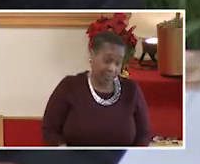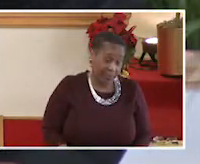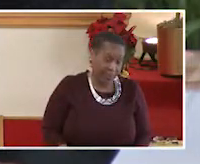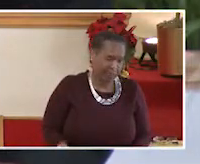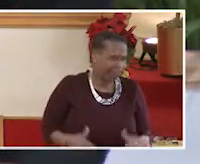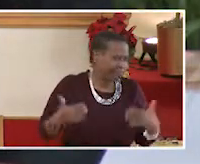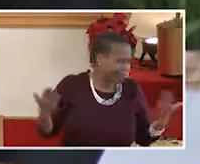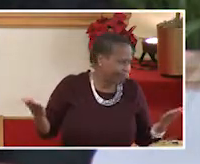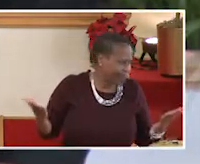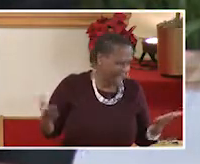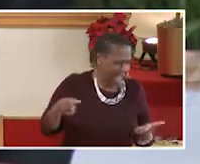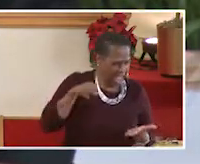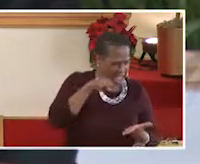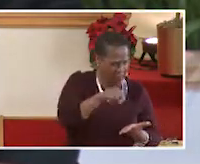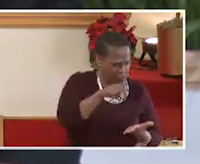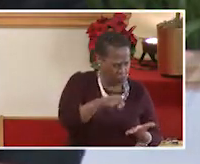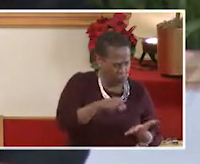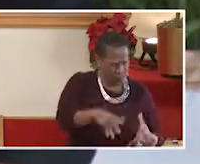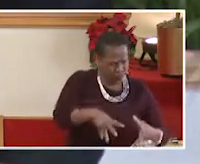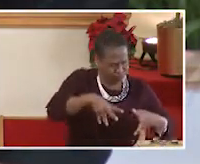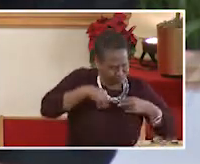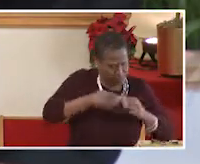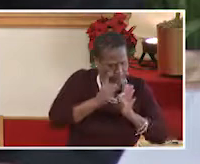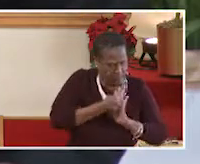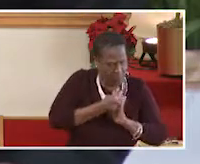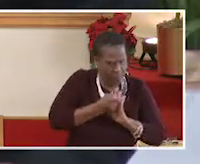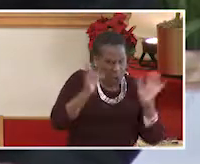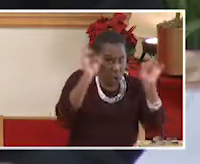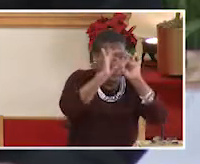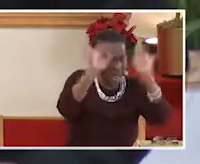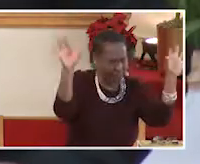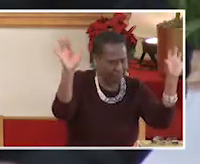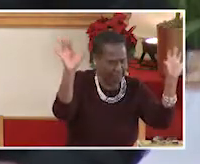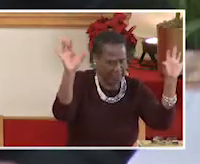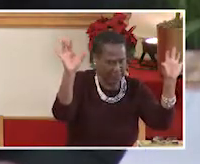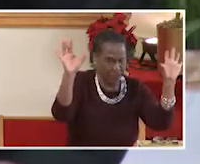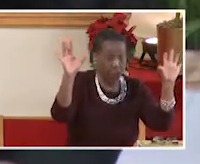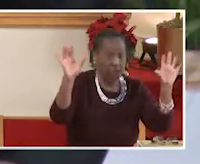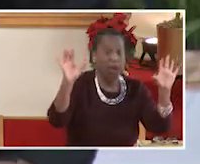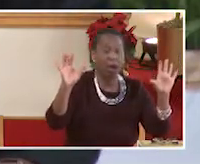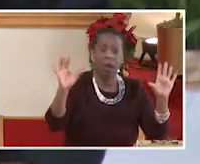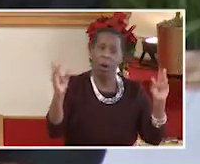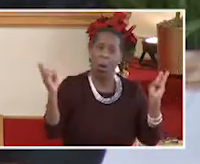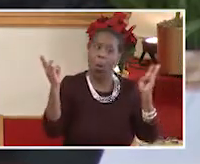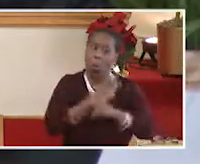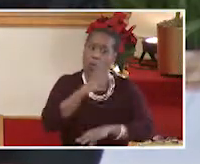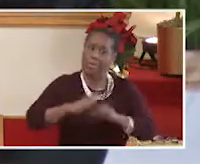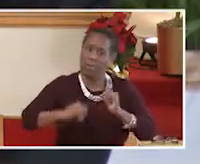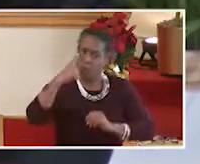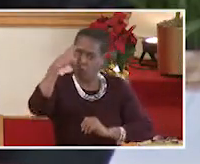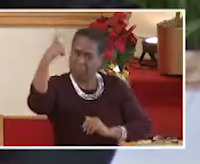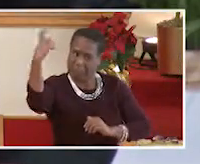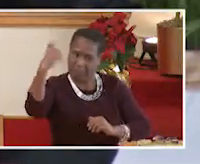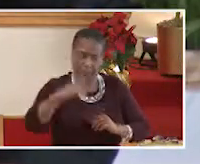Or have you come to the moment where your nightmares are greater than your dreams?